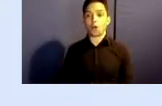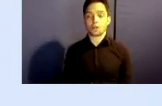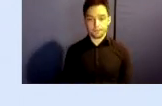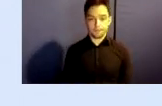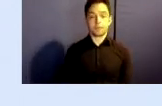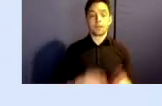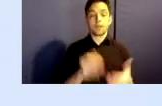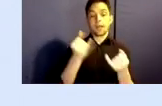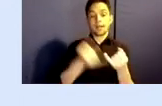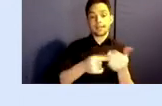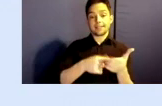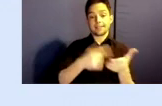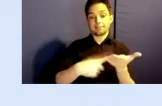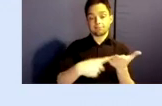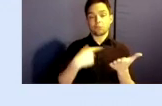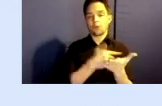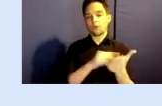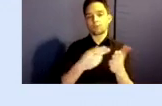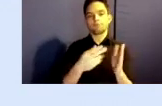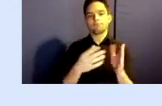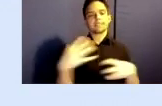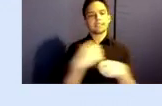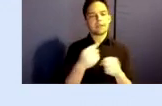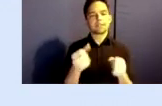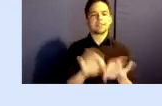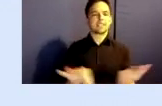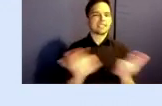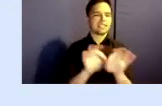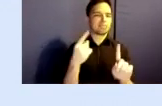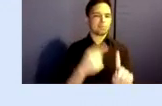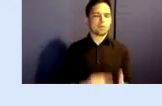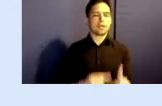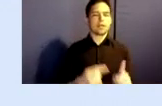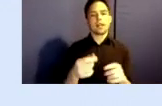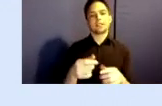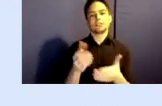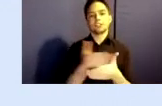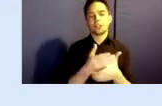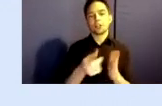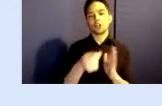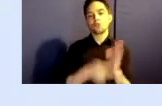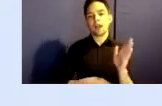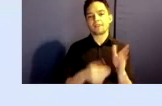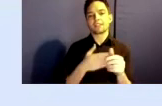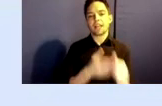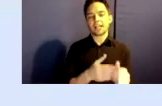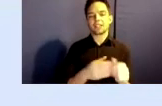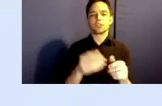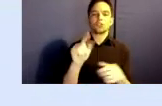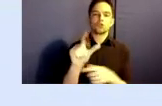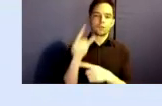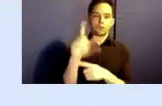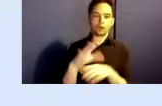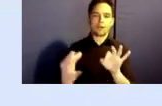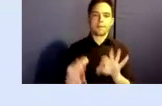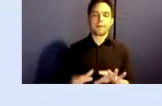discussion, we will summarize the key points emerging from this dialogue and share draft guidance and tools for your inputs and